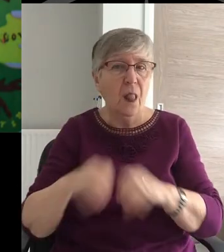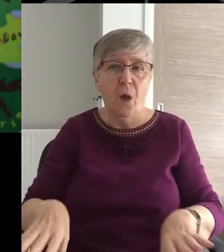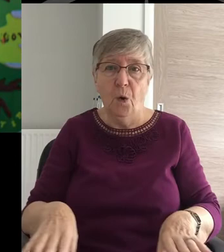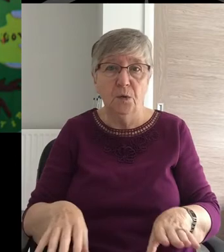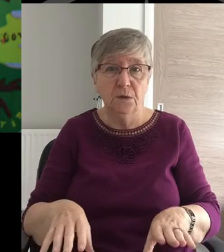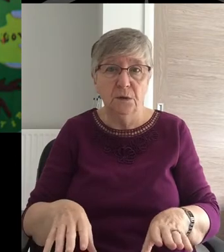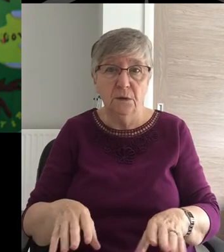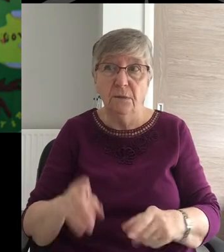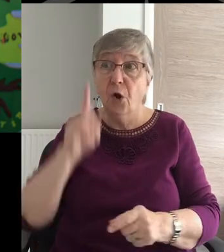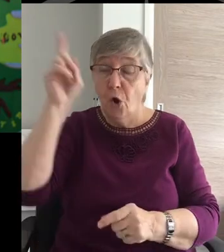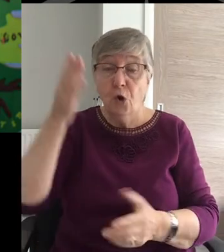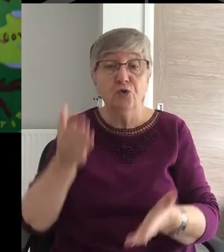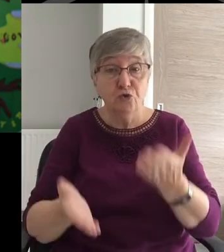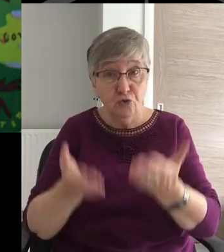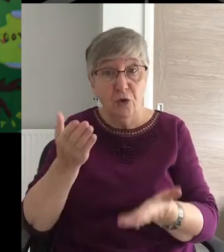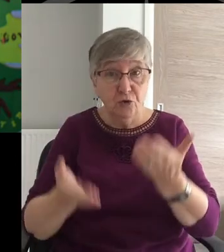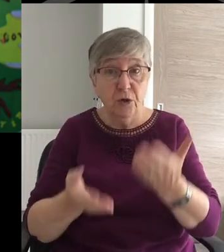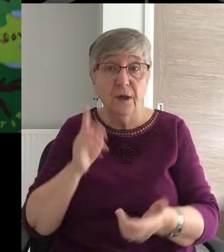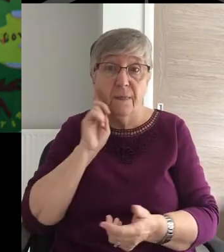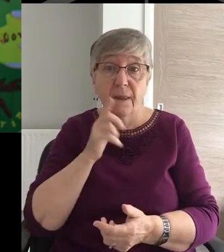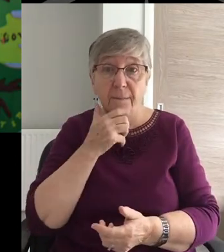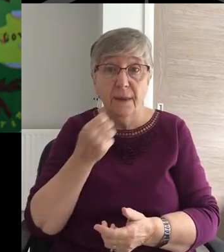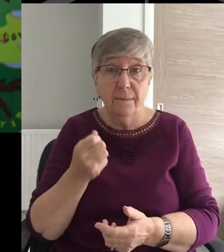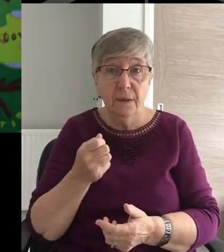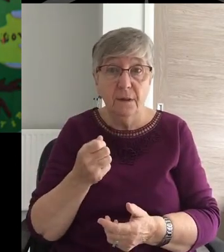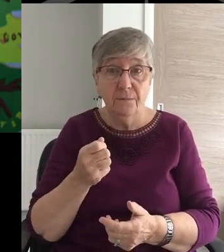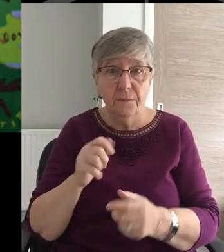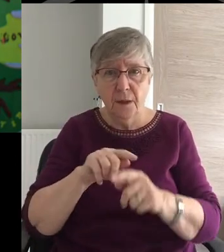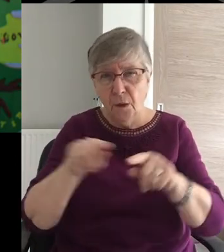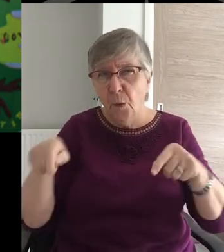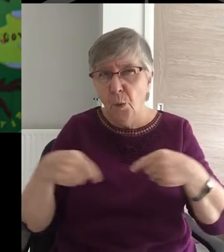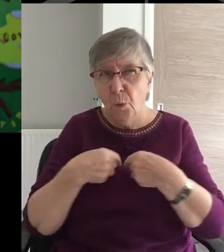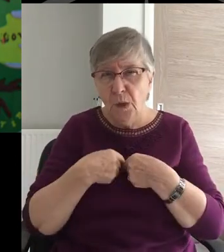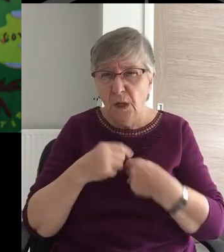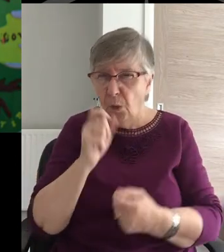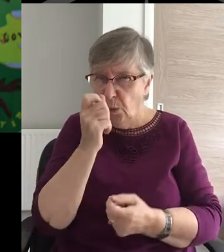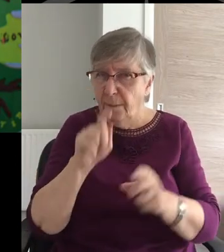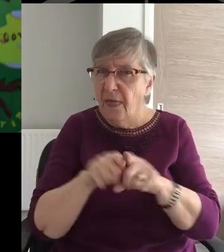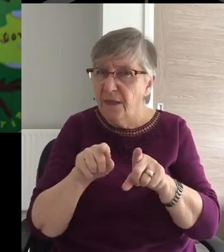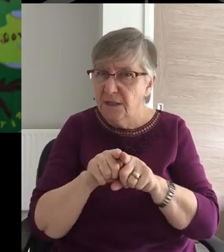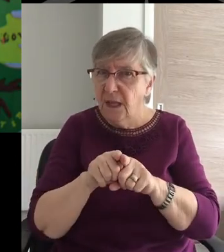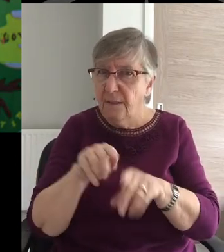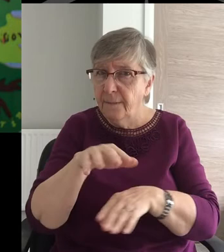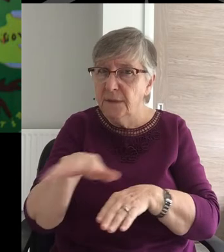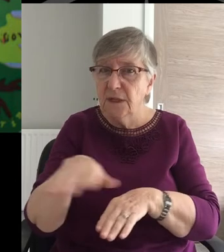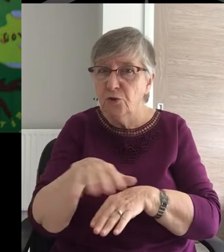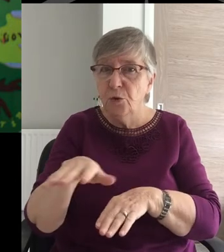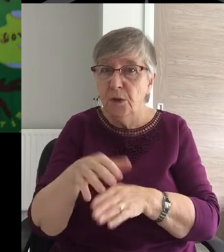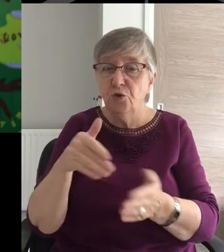on his people, we're actually in something of a similar place now.